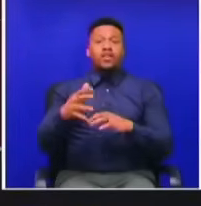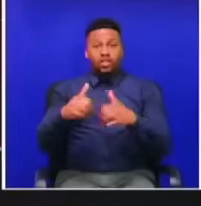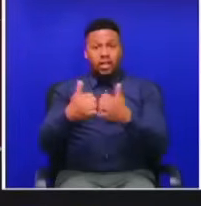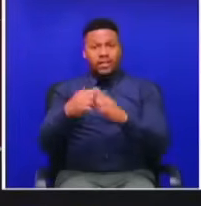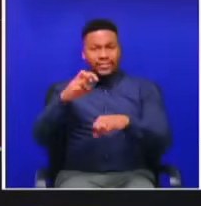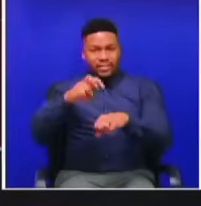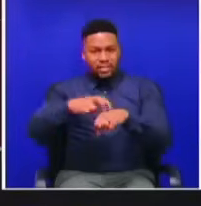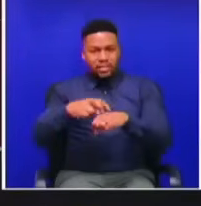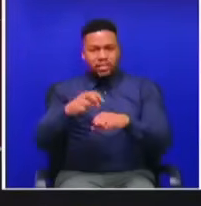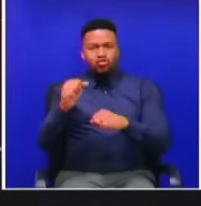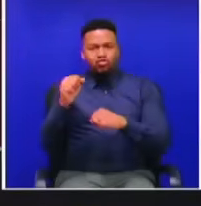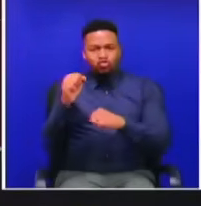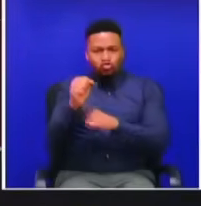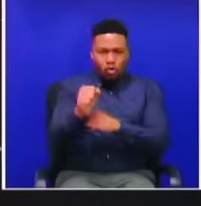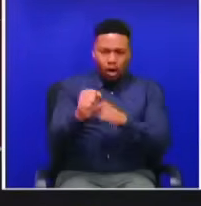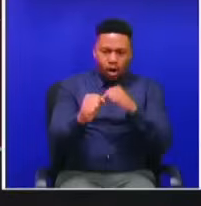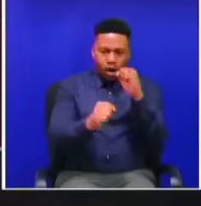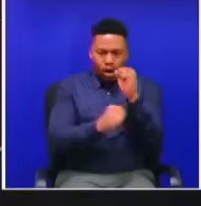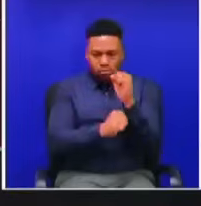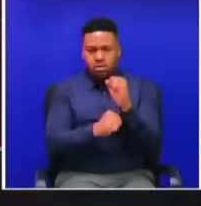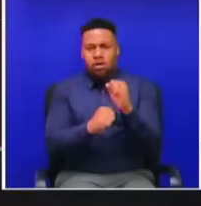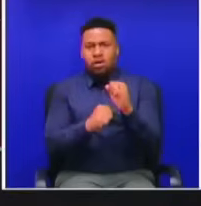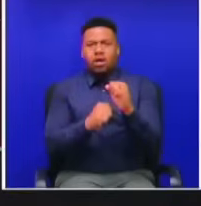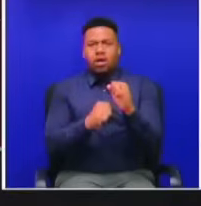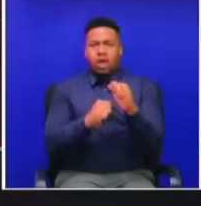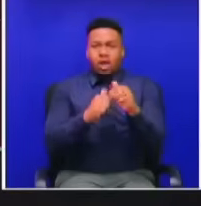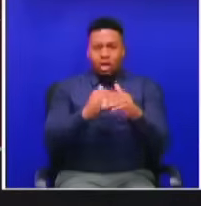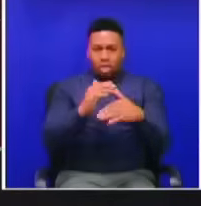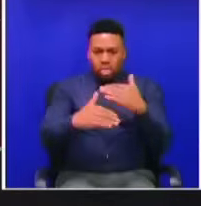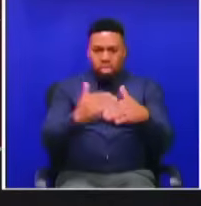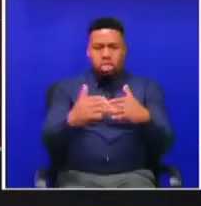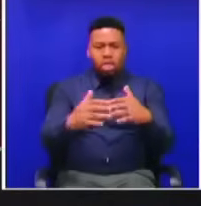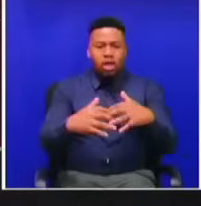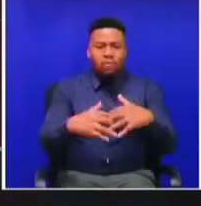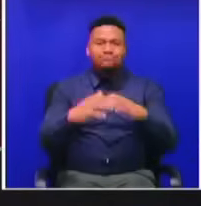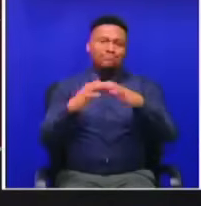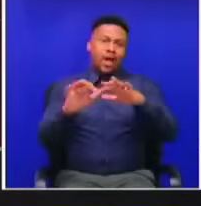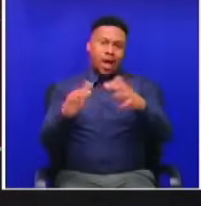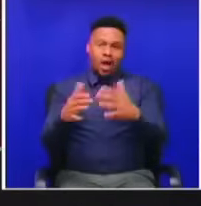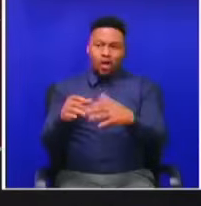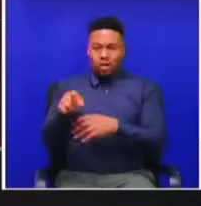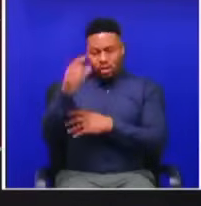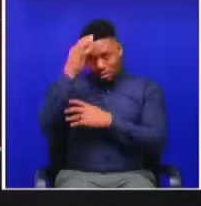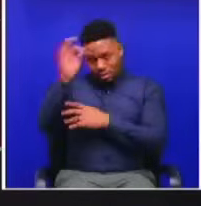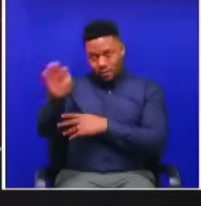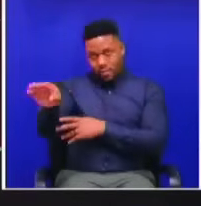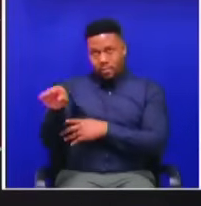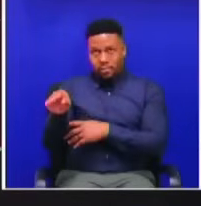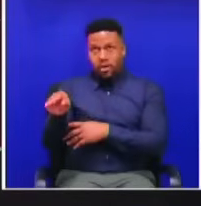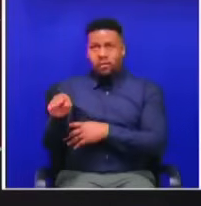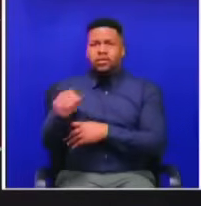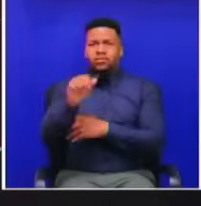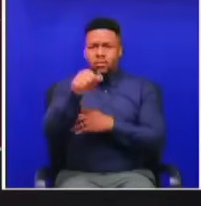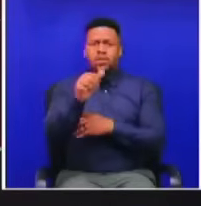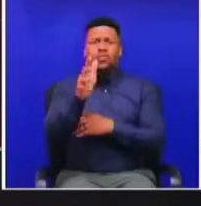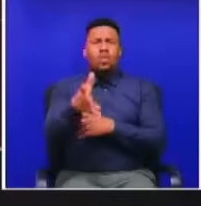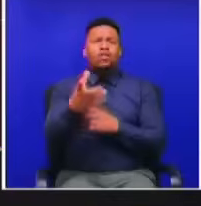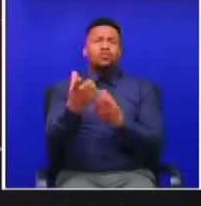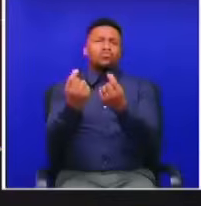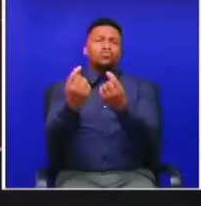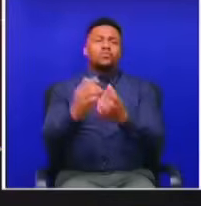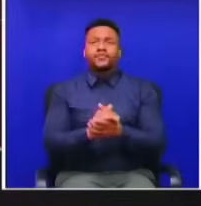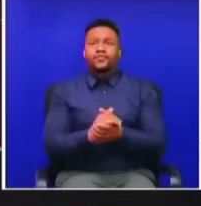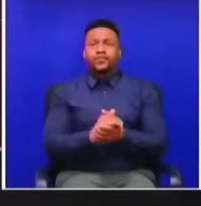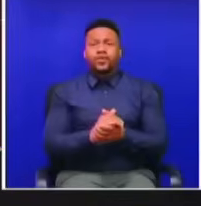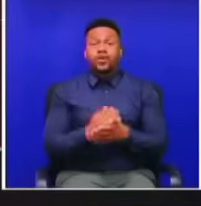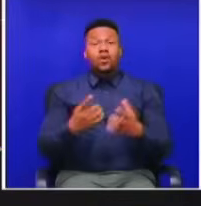bank. That it will be done, in my view, is a foregone conclusion. It will be done. How we